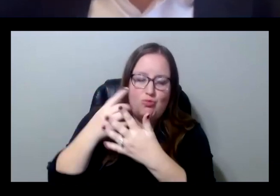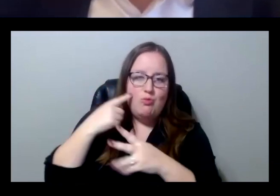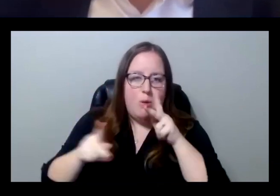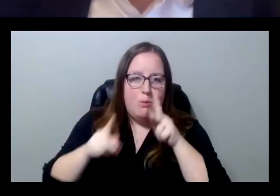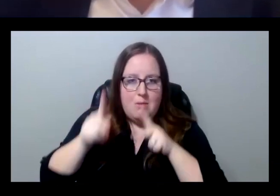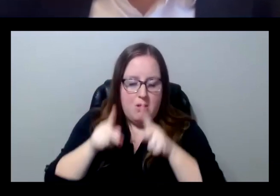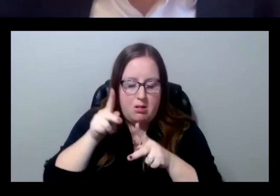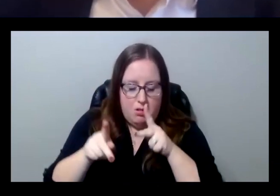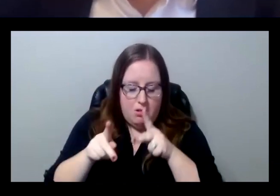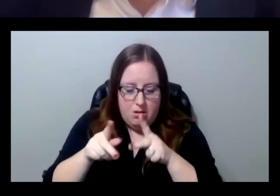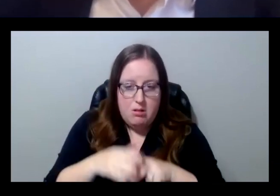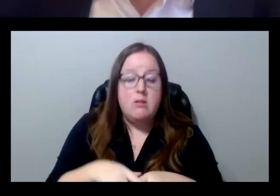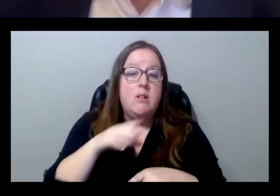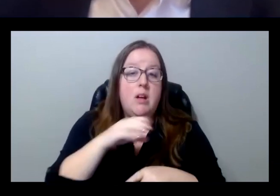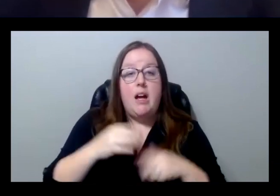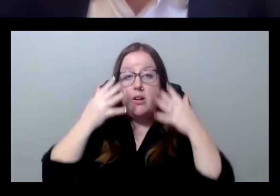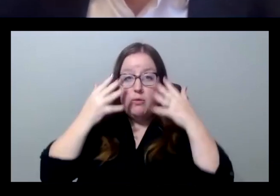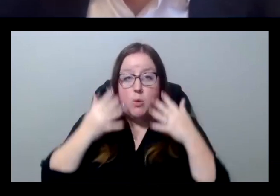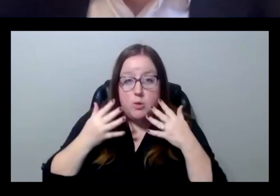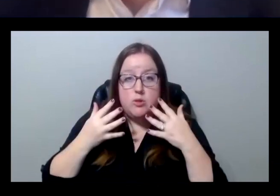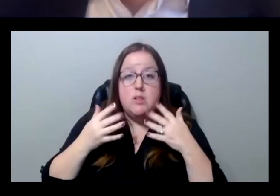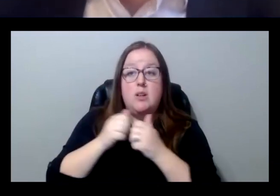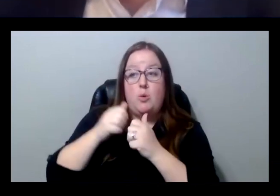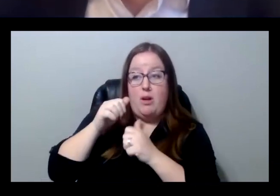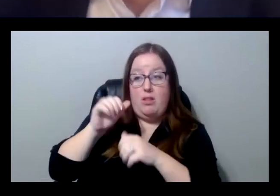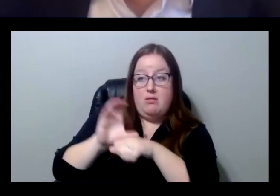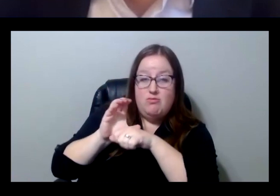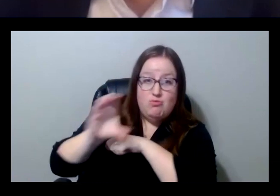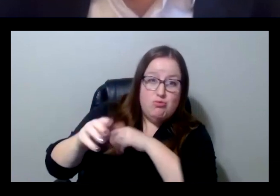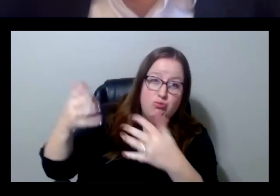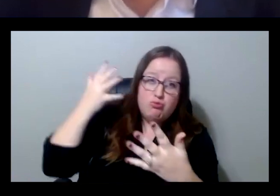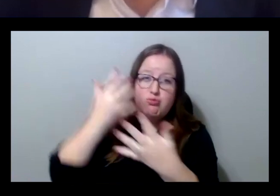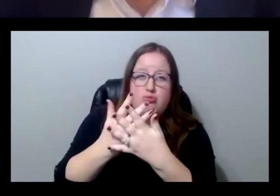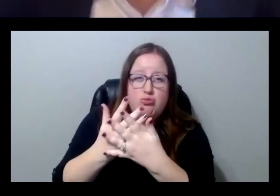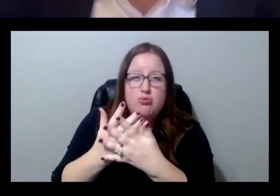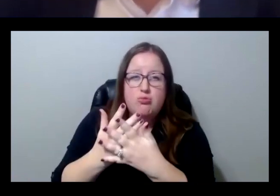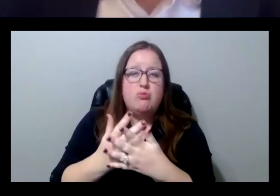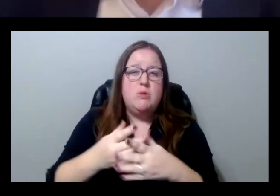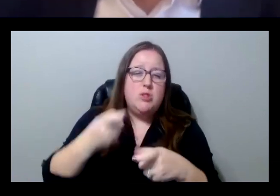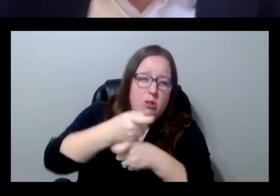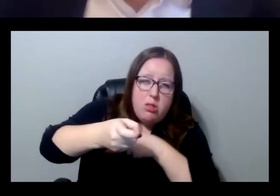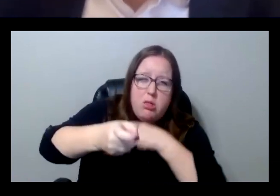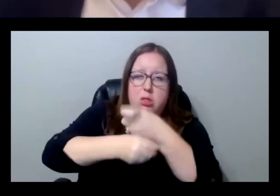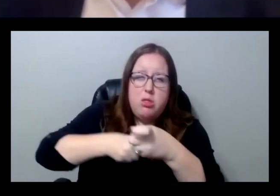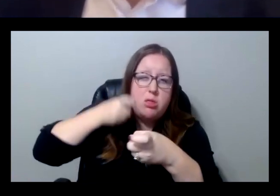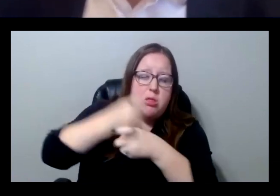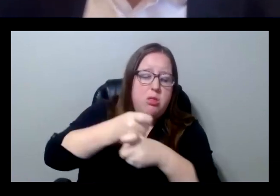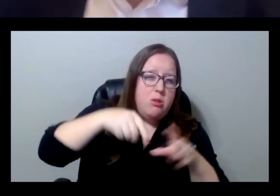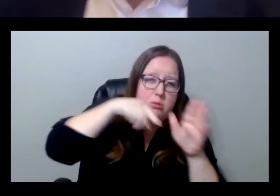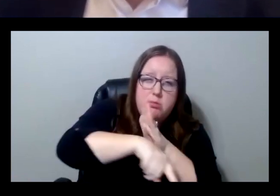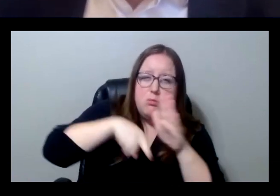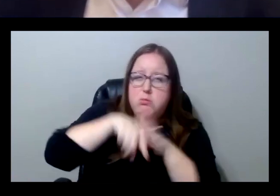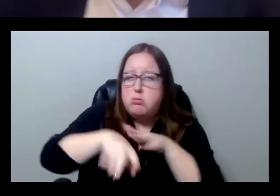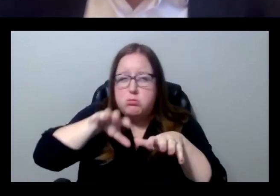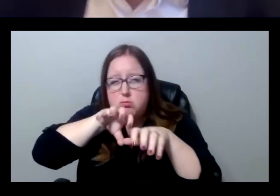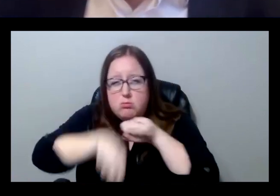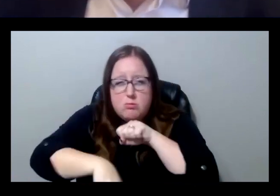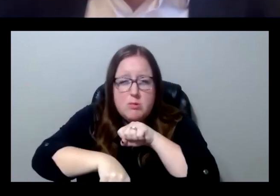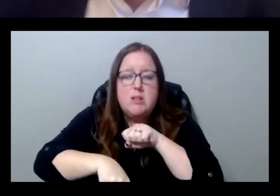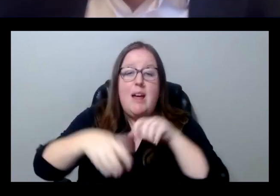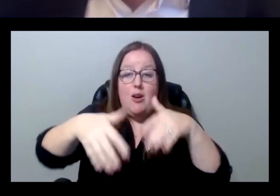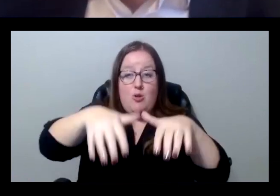people that I've spoken with who survived this were rather shocked because again in the 80s, there was